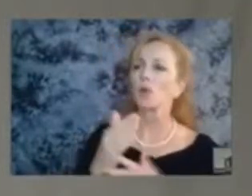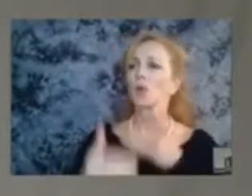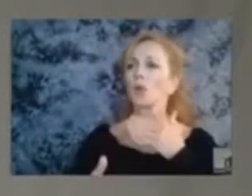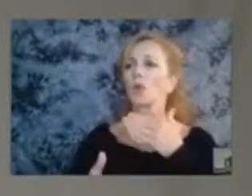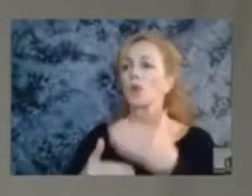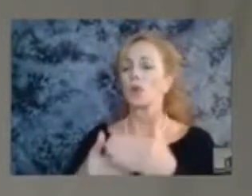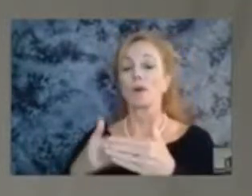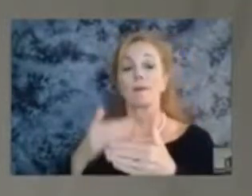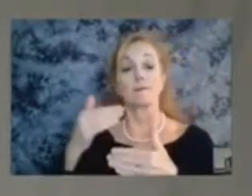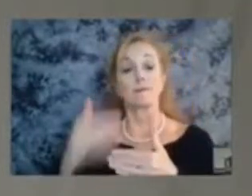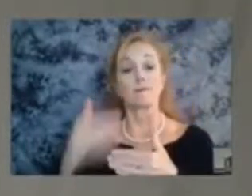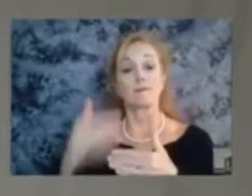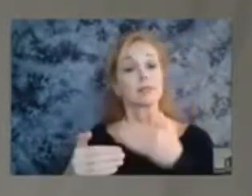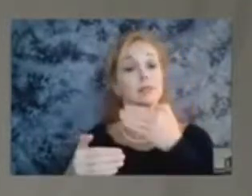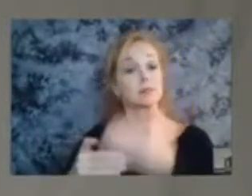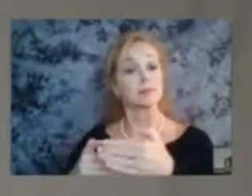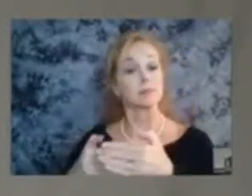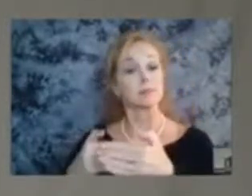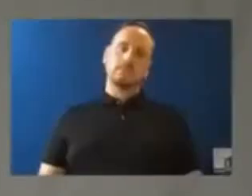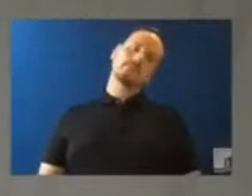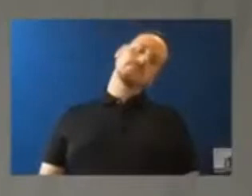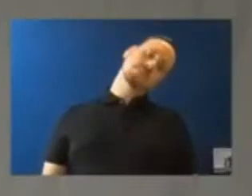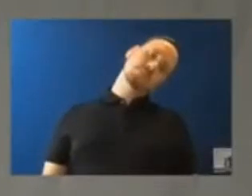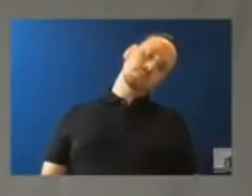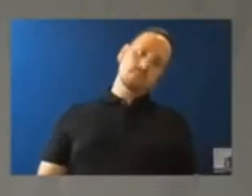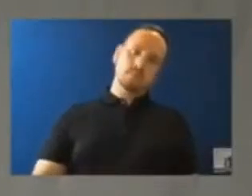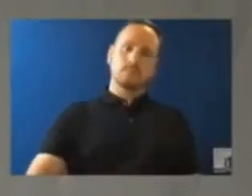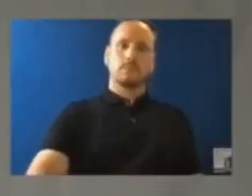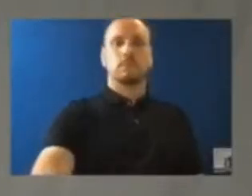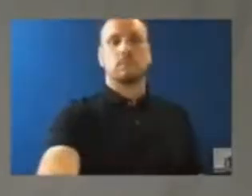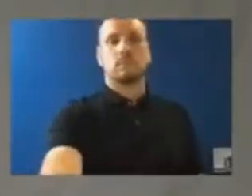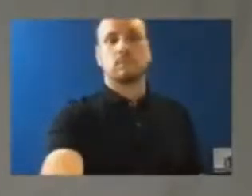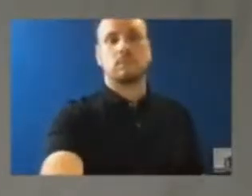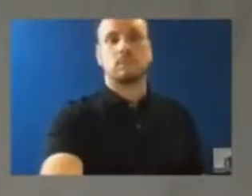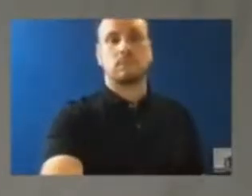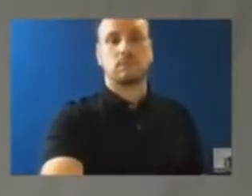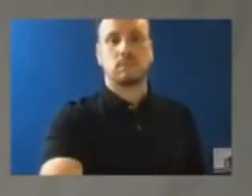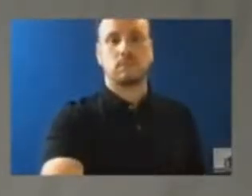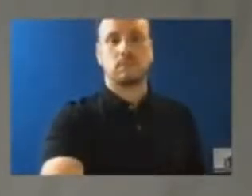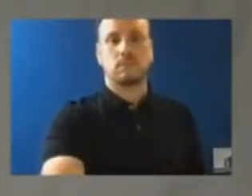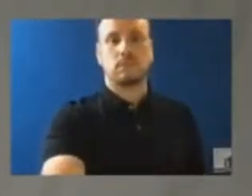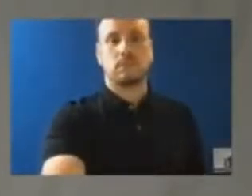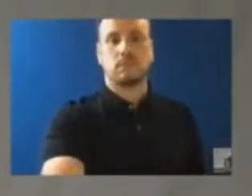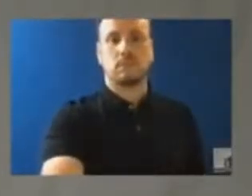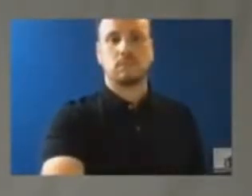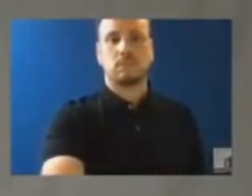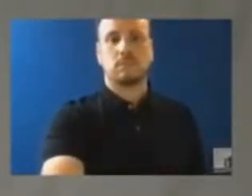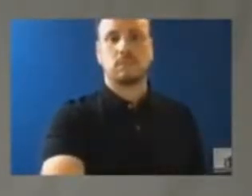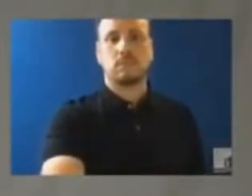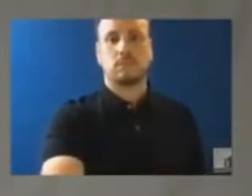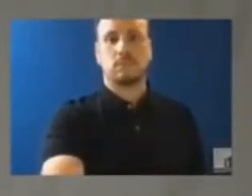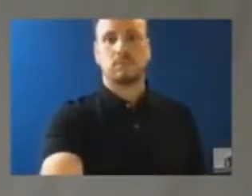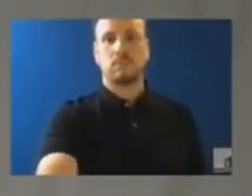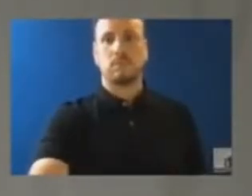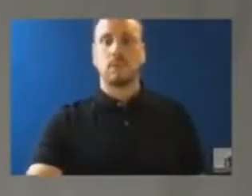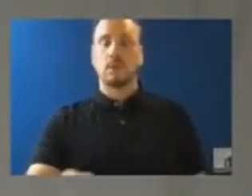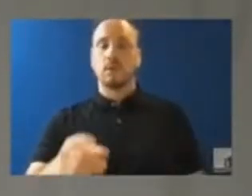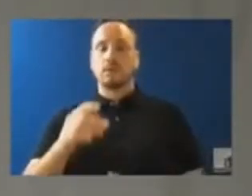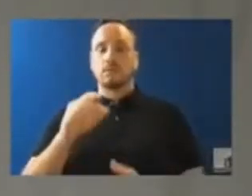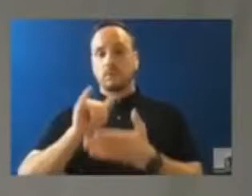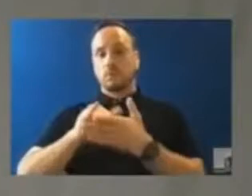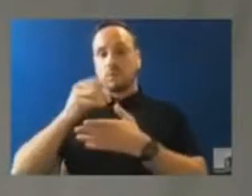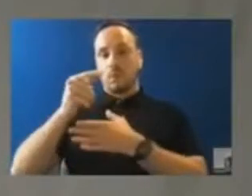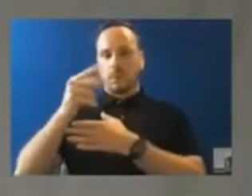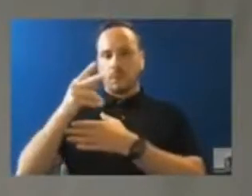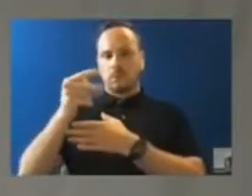phases. One thing we didn't talk about was the cases. You all were going to talk about that on Thursday, which I believe